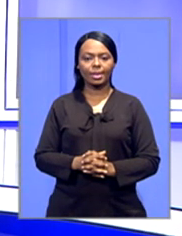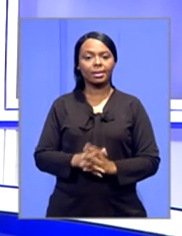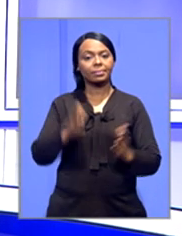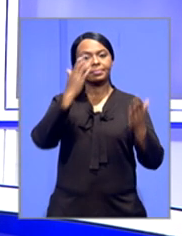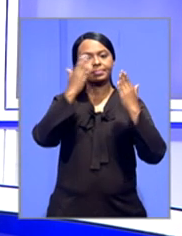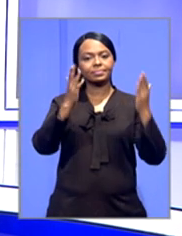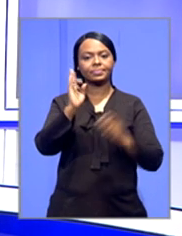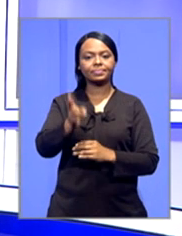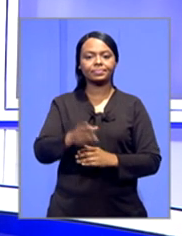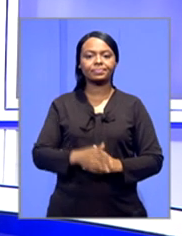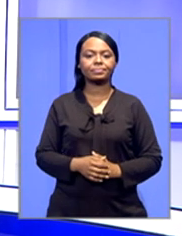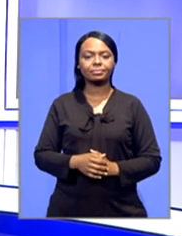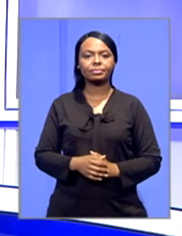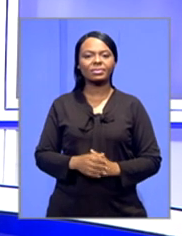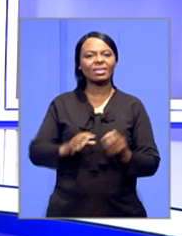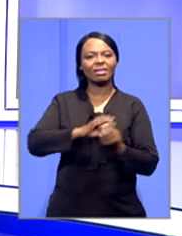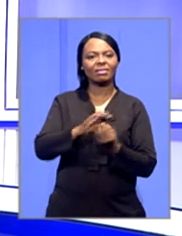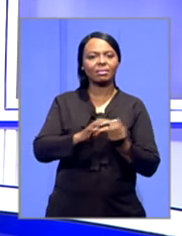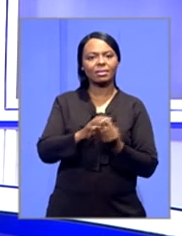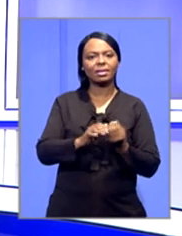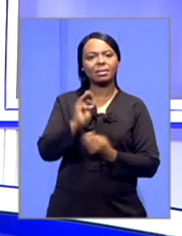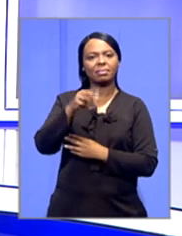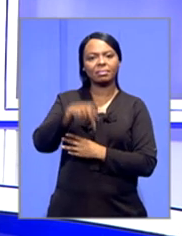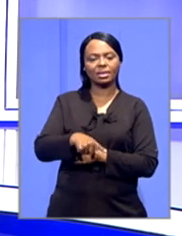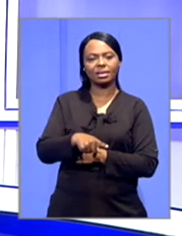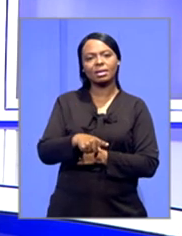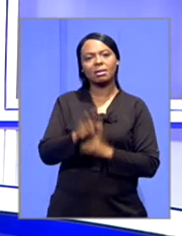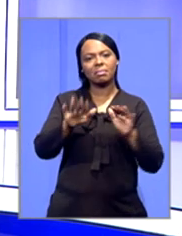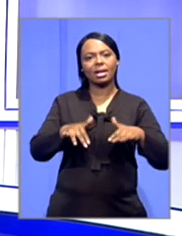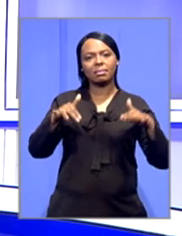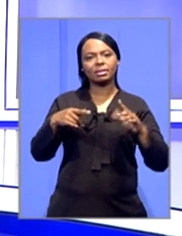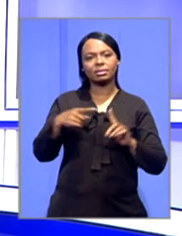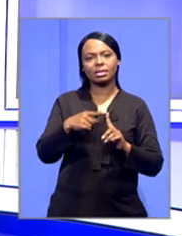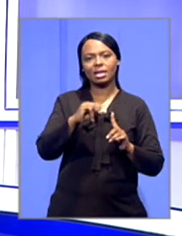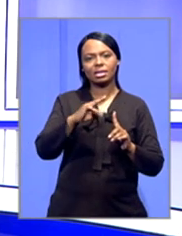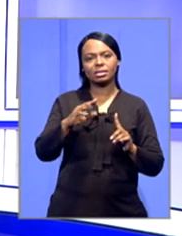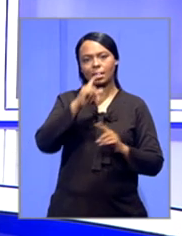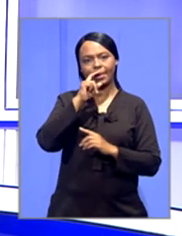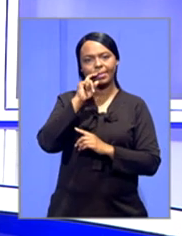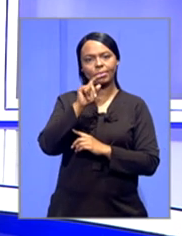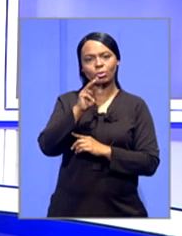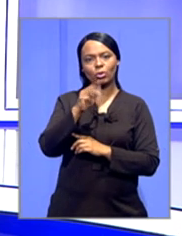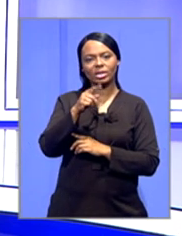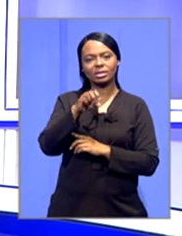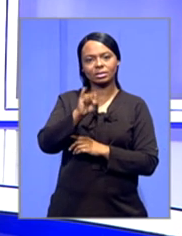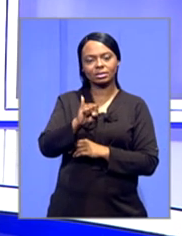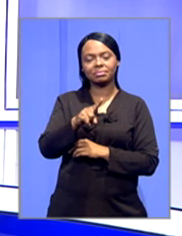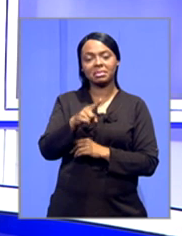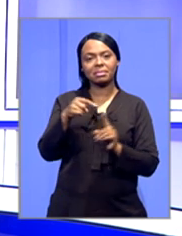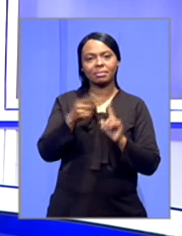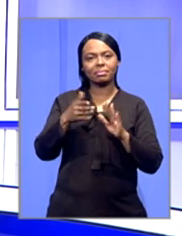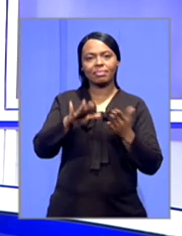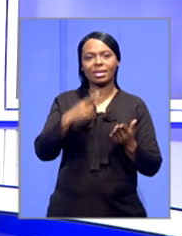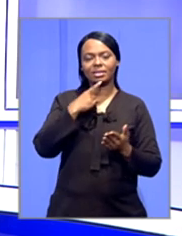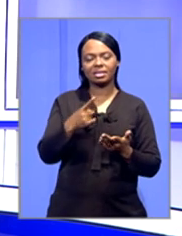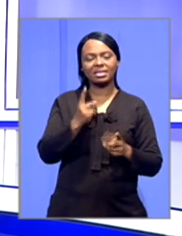Madume ga a fele. Ba lelapa la leloko la palamente la ANC Mqolisi Sokotsha yo a tlhokafetseng ba re go thata go amogela loso